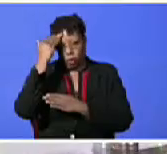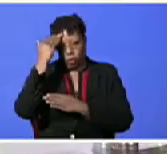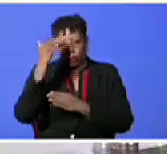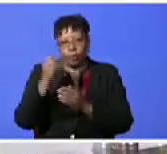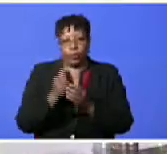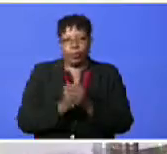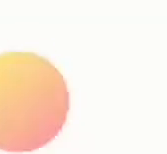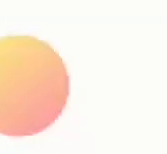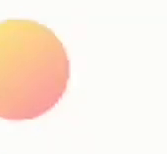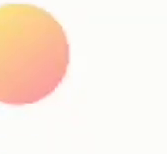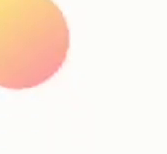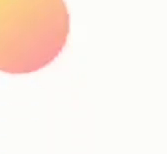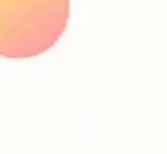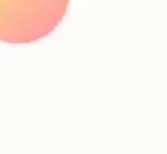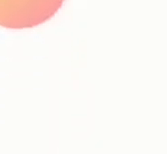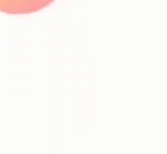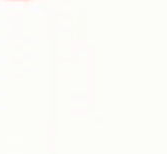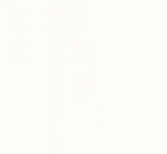anemia.